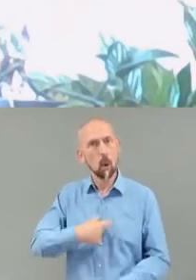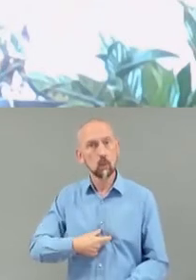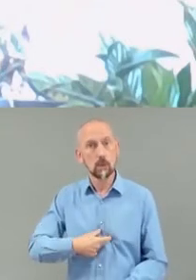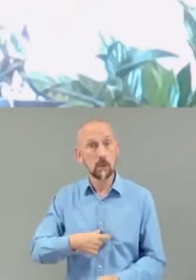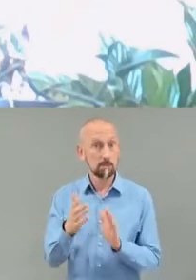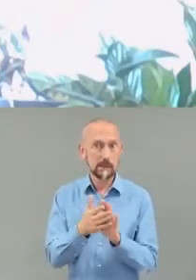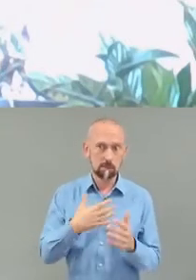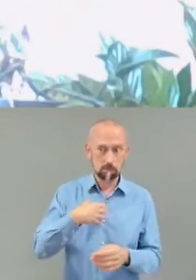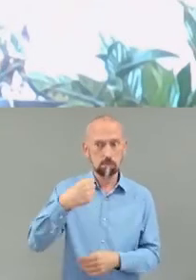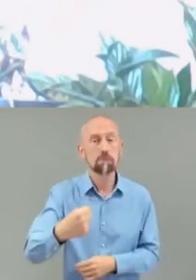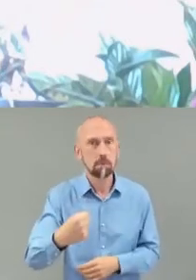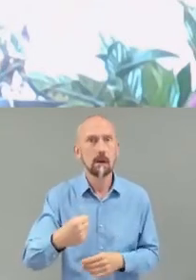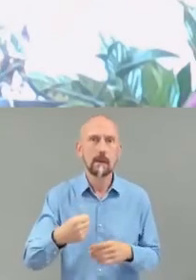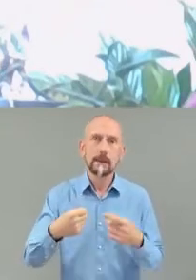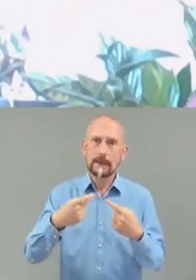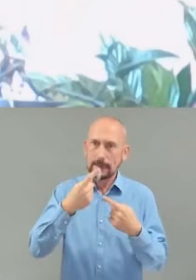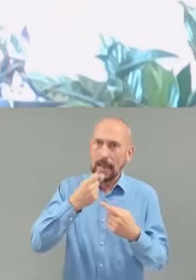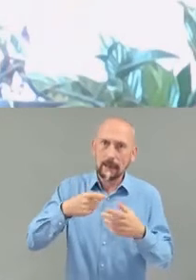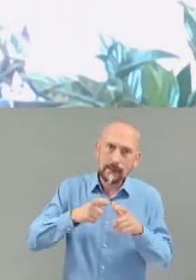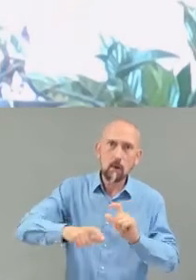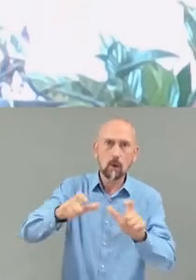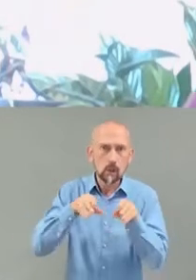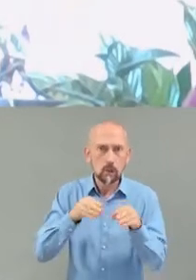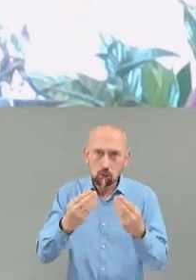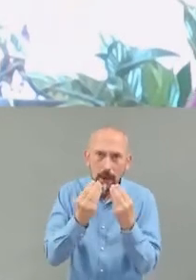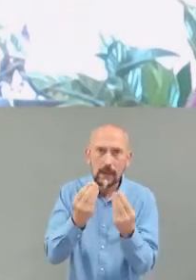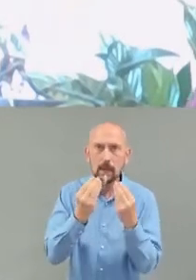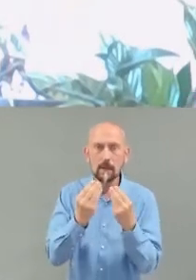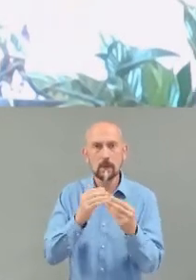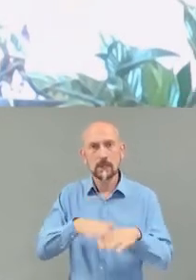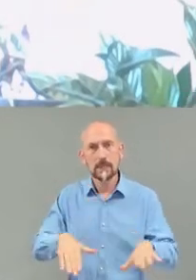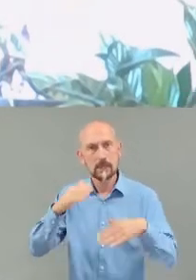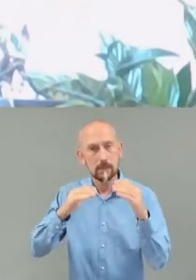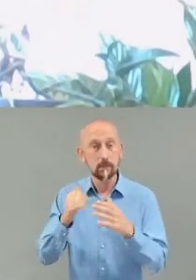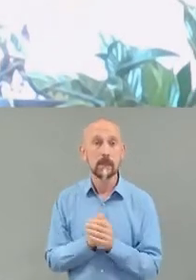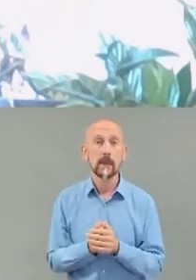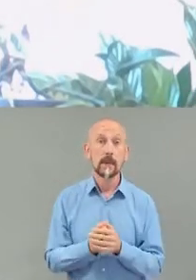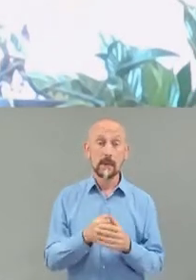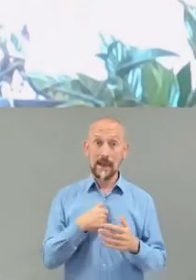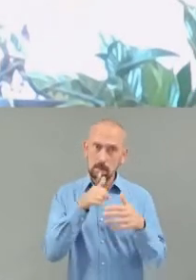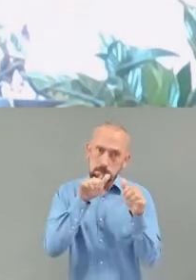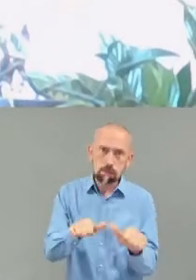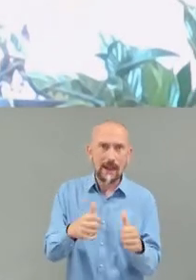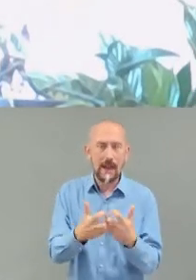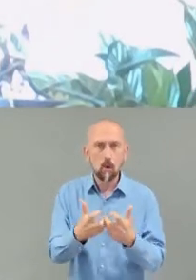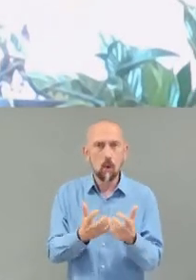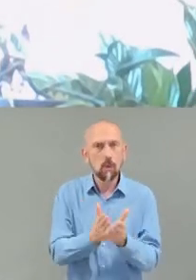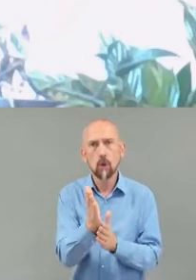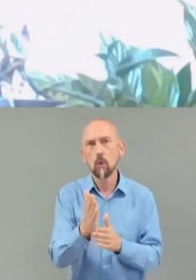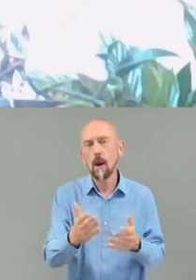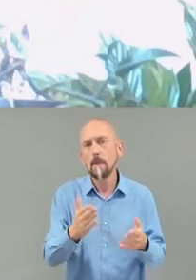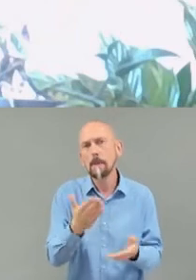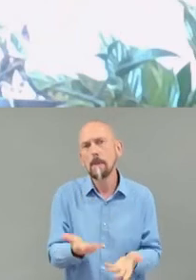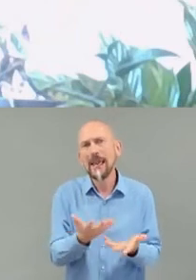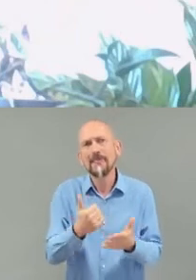profession that I fell in love with when I was first supervised by a child psychotherapist for some play therapy